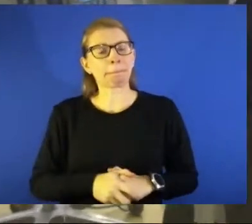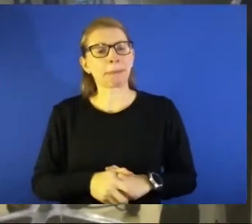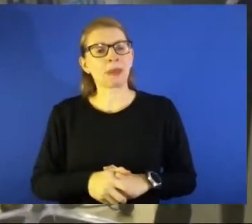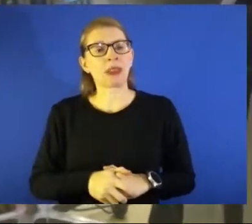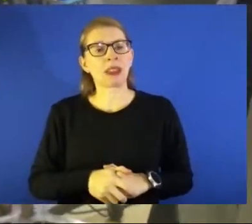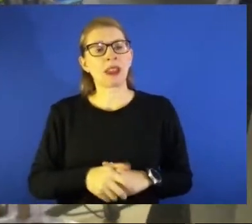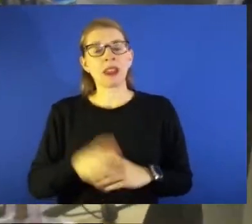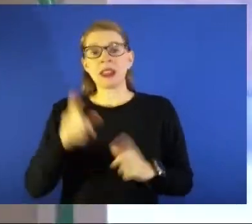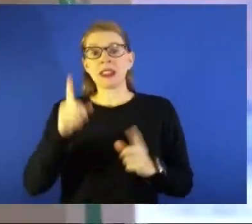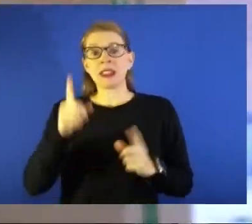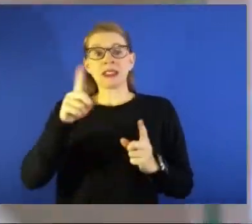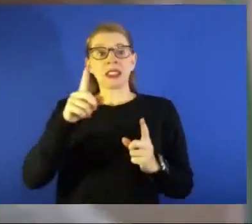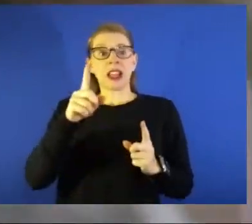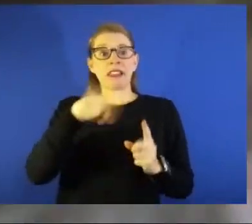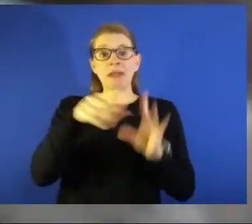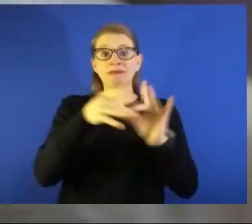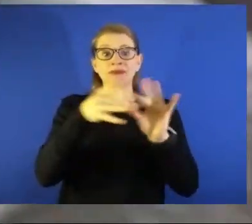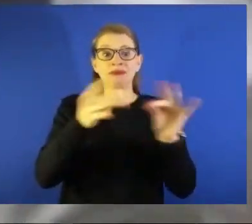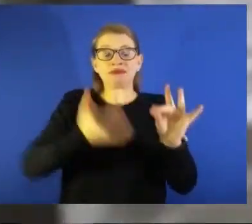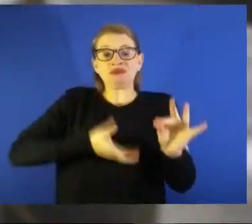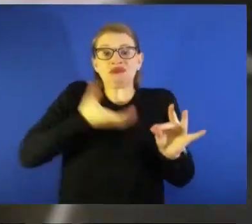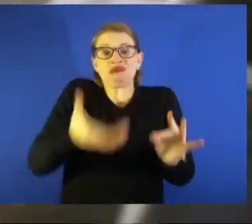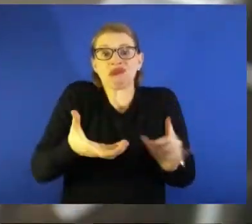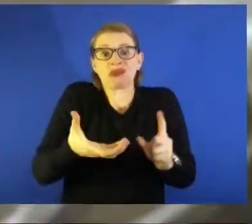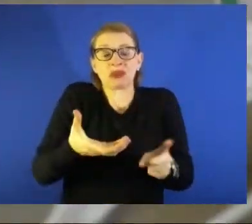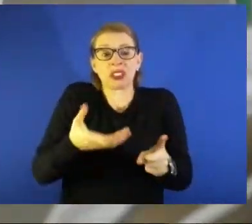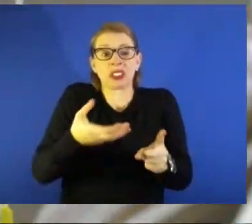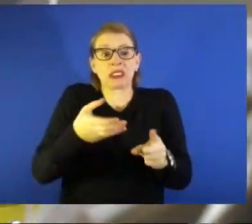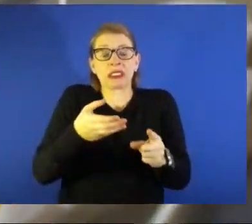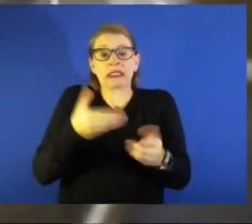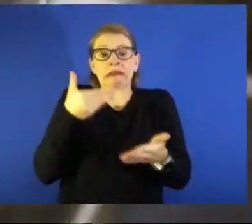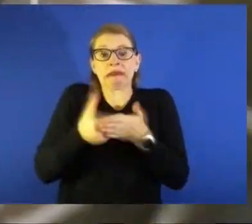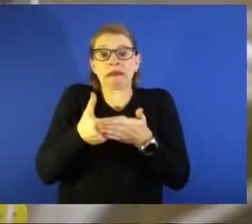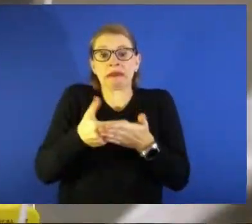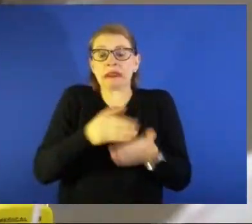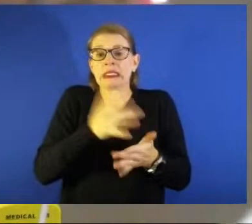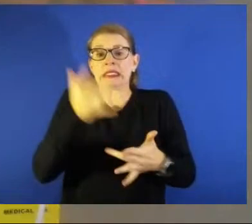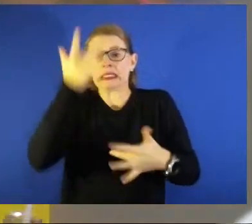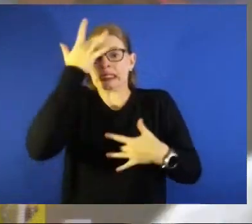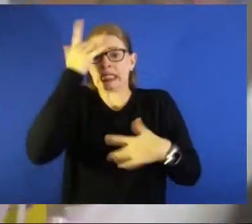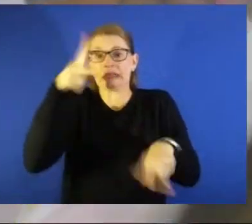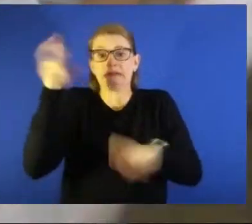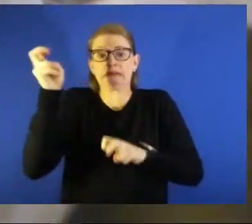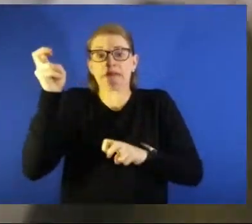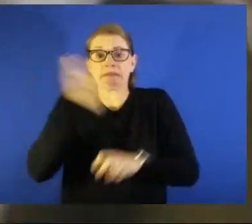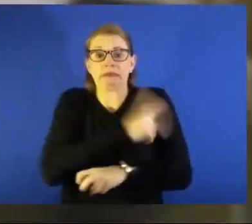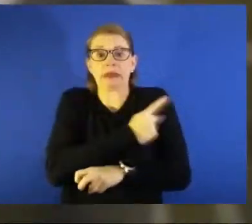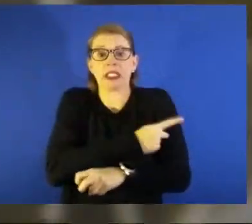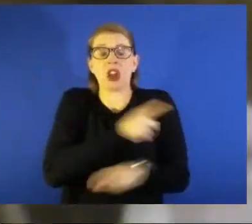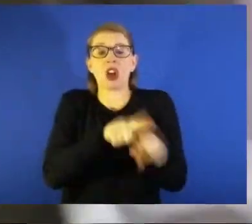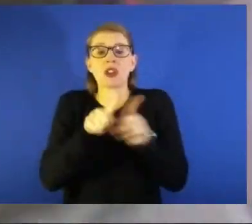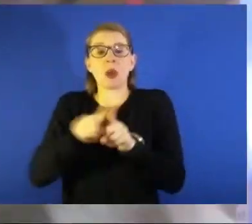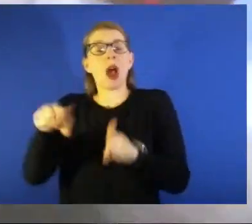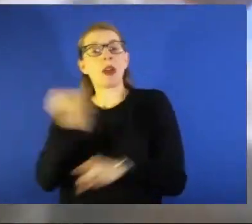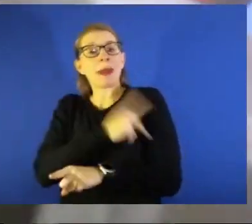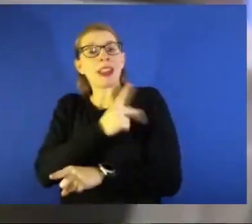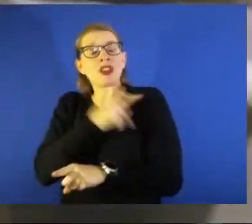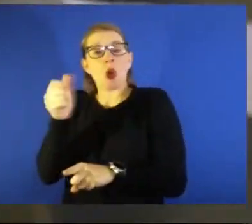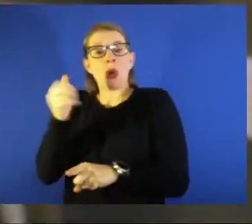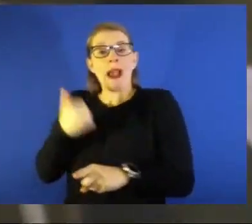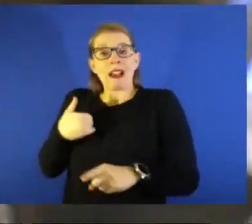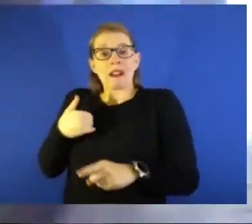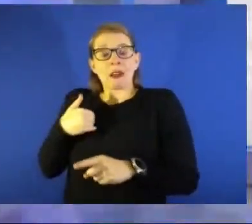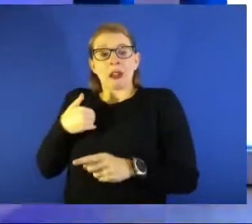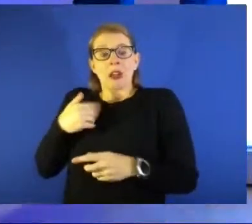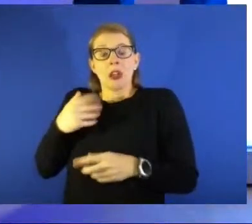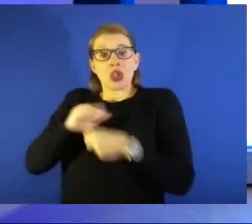been like at the bedside of these very sick COVID patients. And they also have other patients to care for that don't have COVID, so we'll talk more about that. Just welcome to